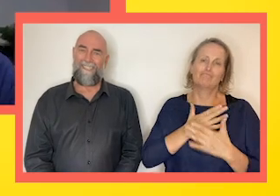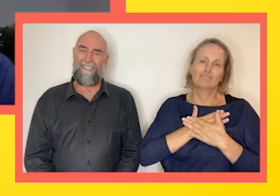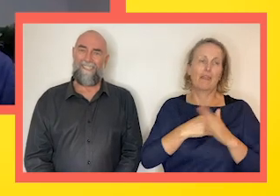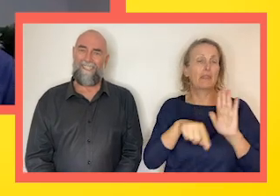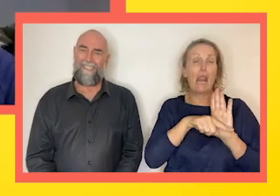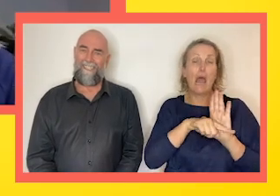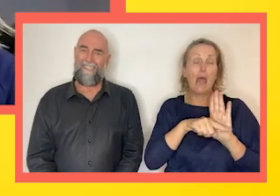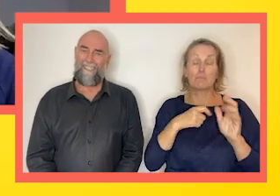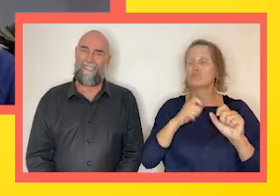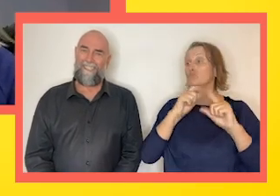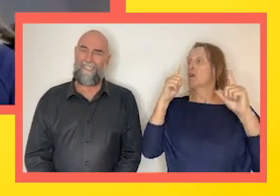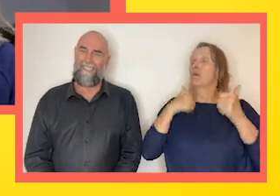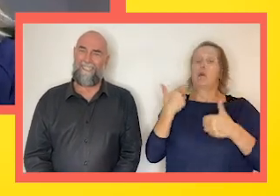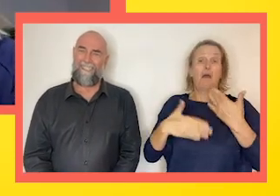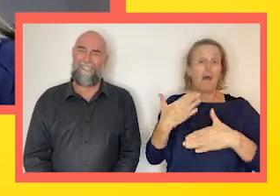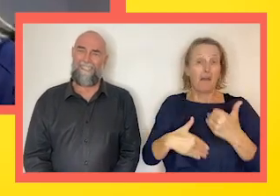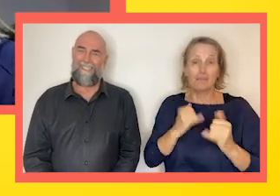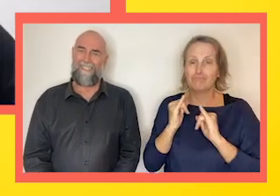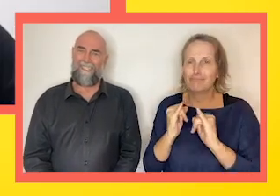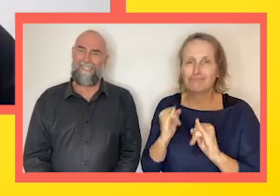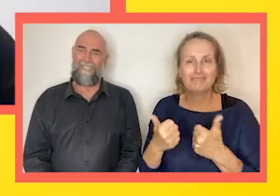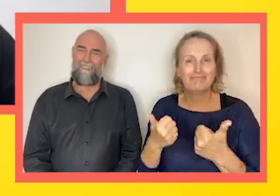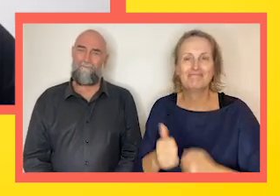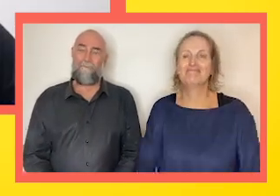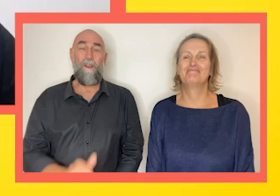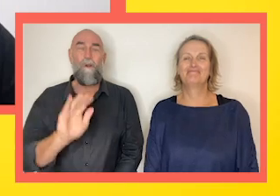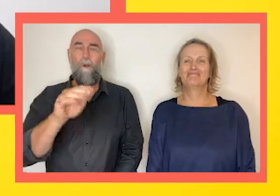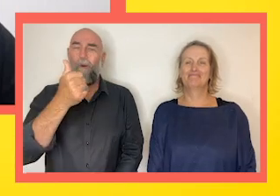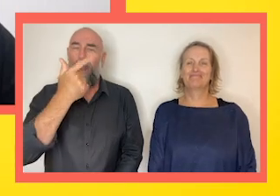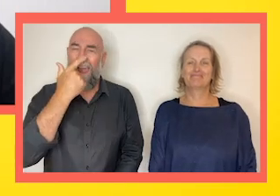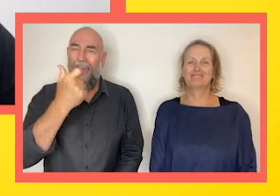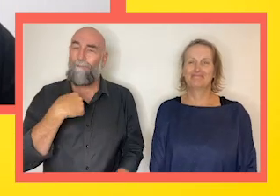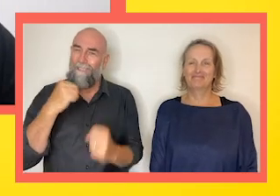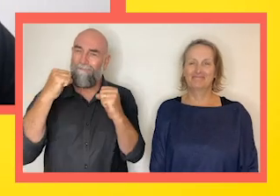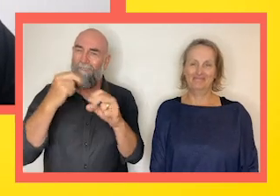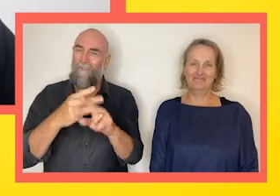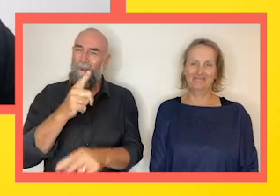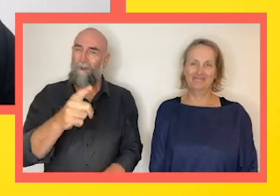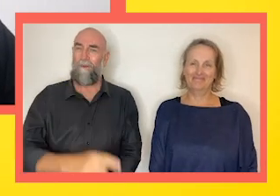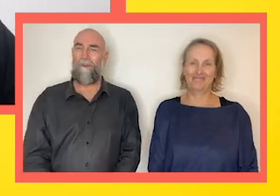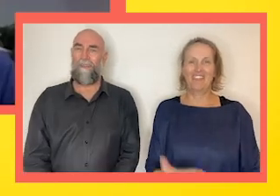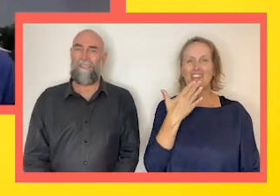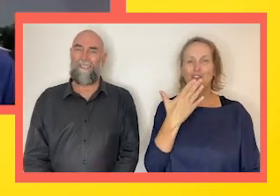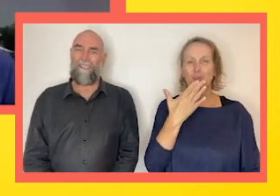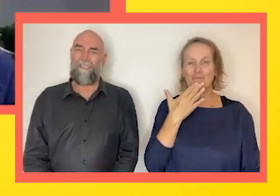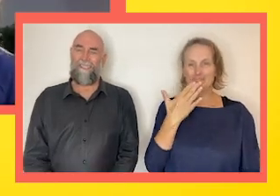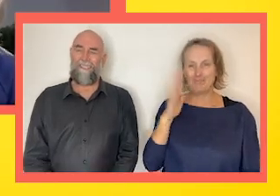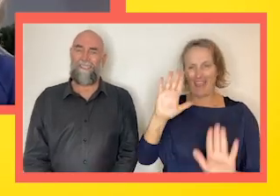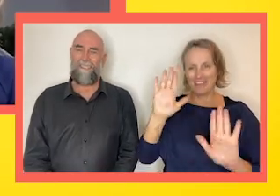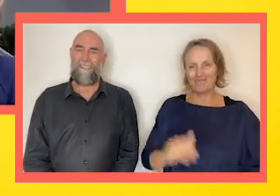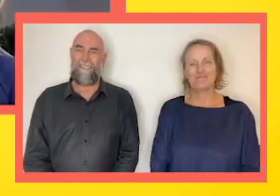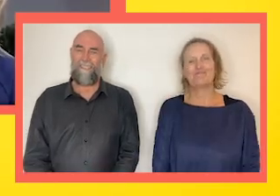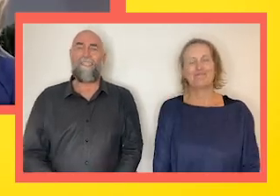was on. It's fine. Amazing. And good luck. We're thinking of you and cheering for you. Thanks so much. Thanks,